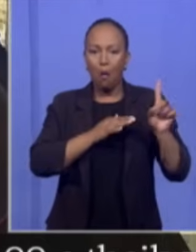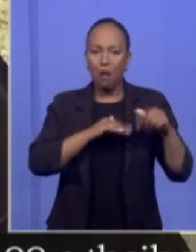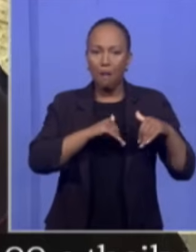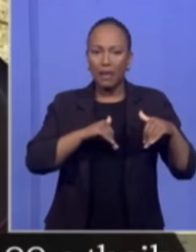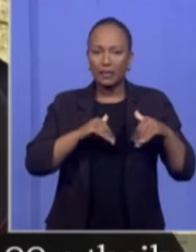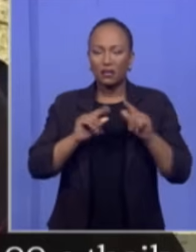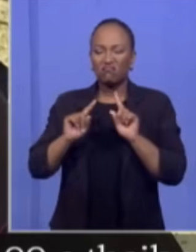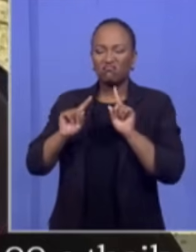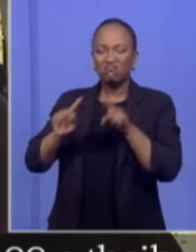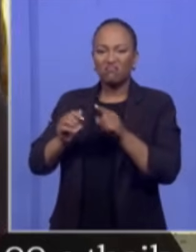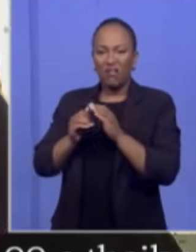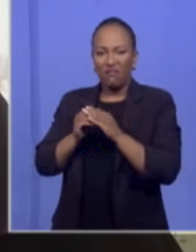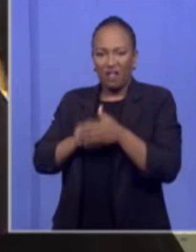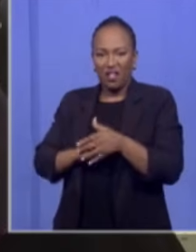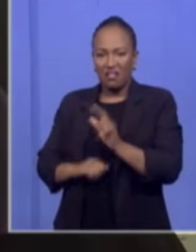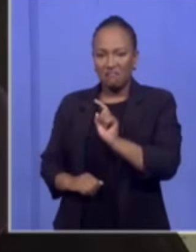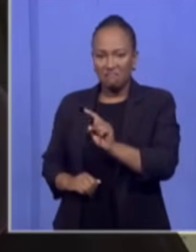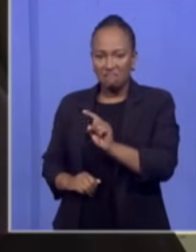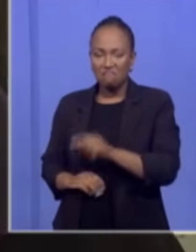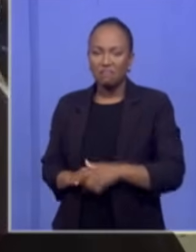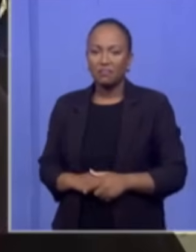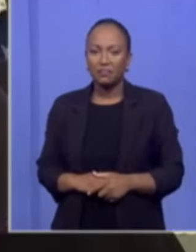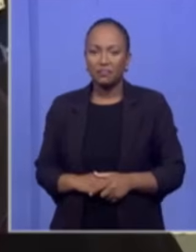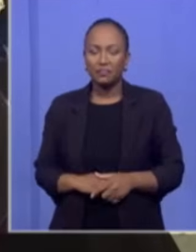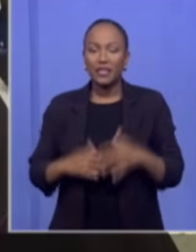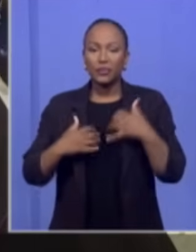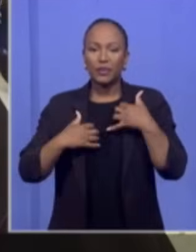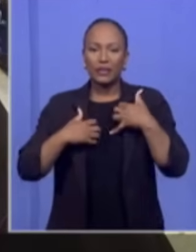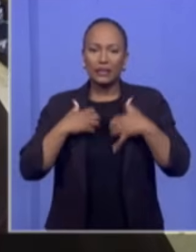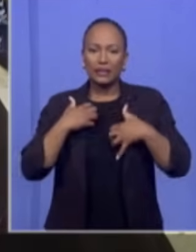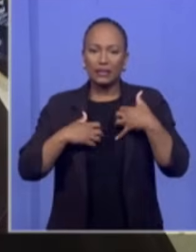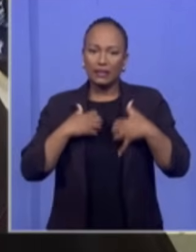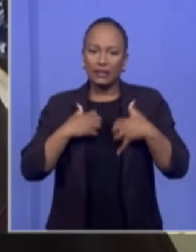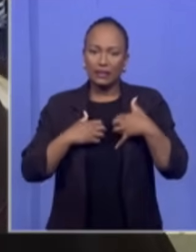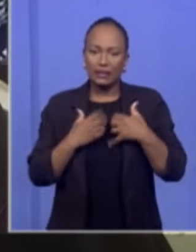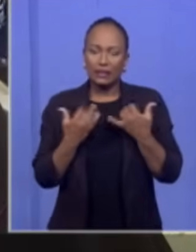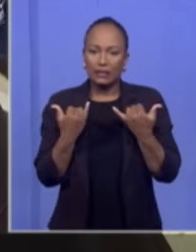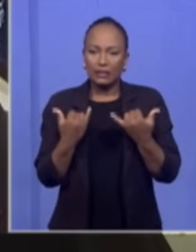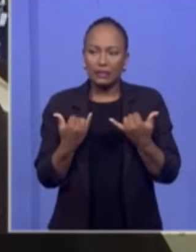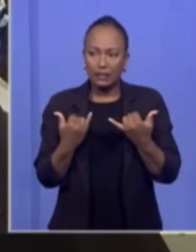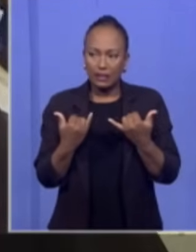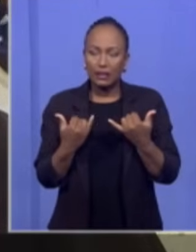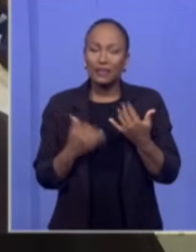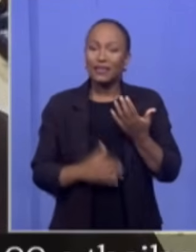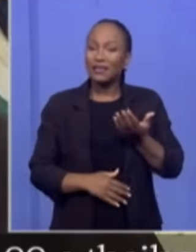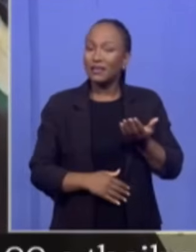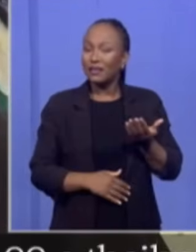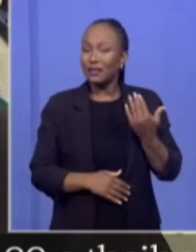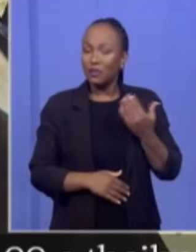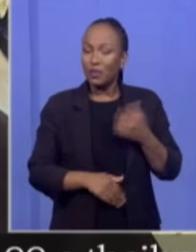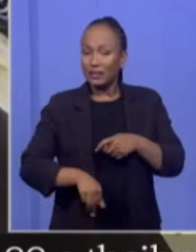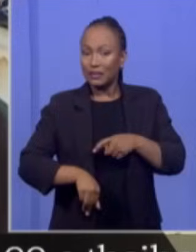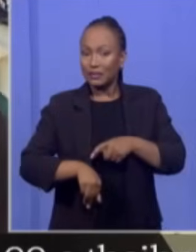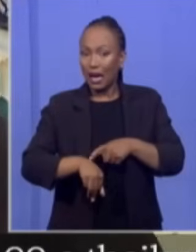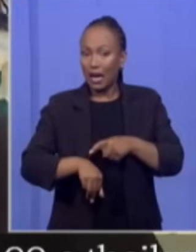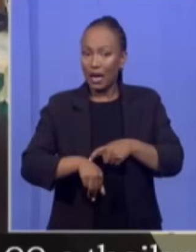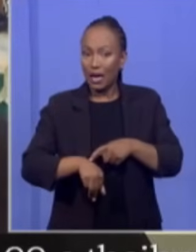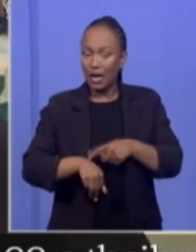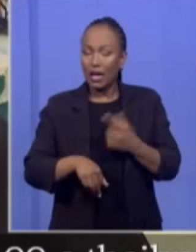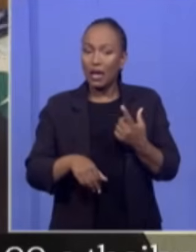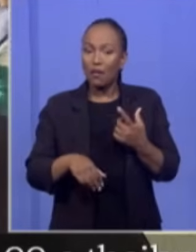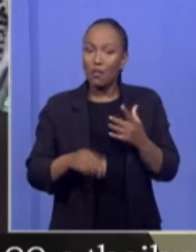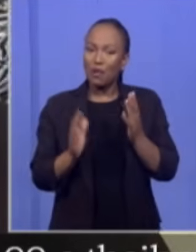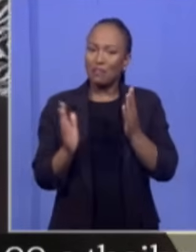kgethollo. We are so excited. Re bagetse letsatsi leo le tla gore ka nako eo ha etla re a